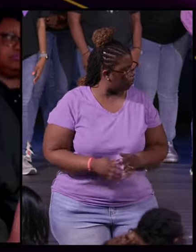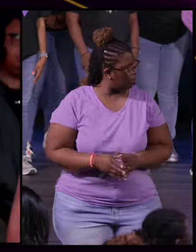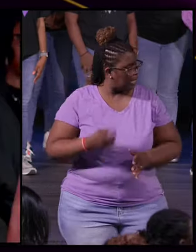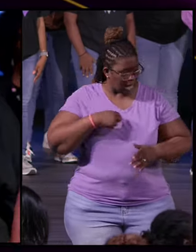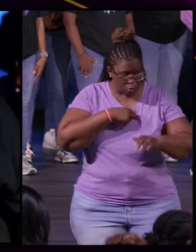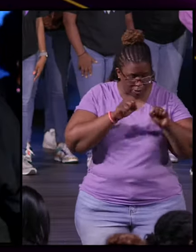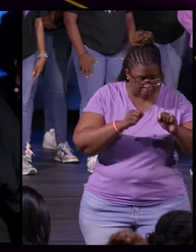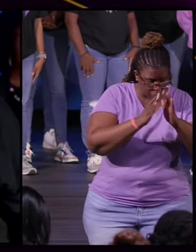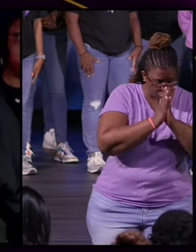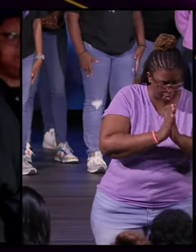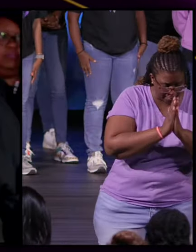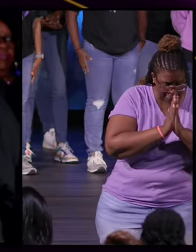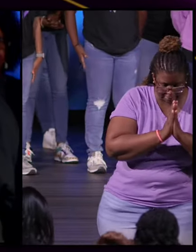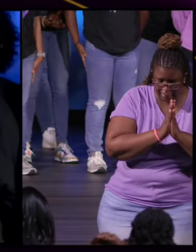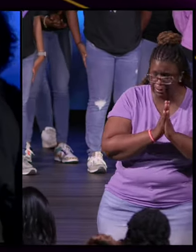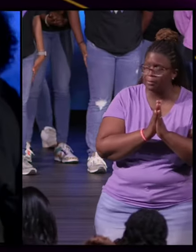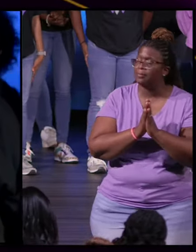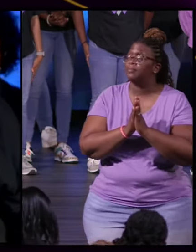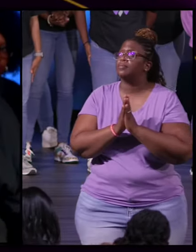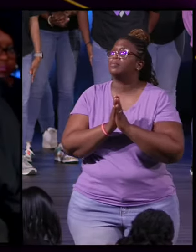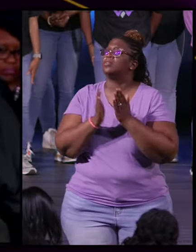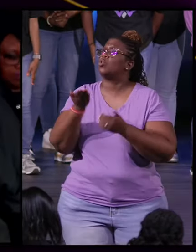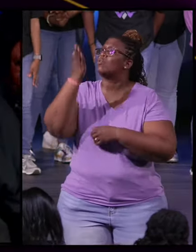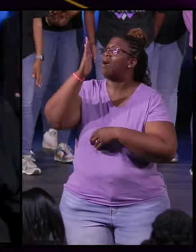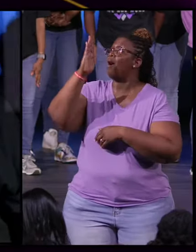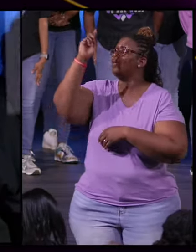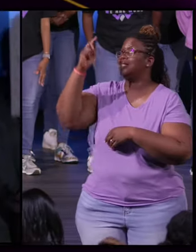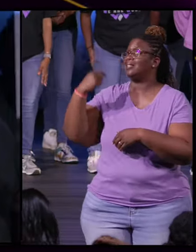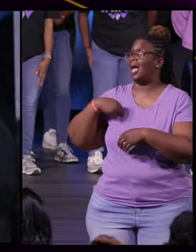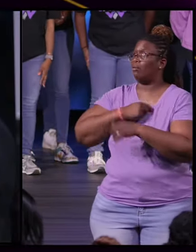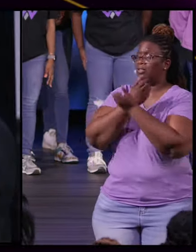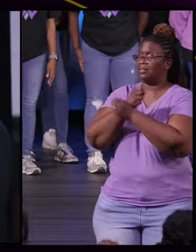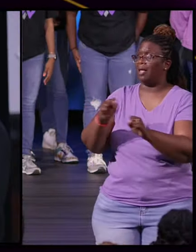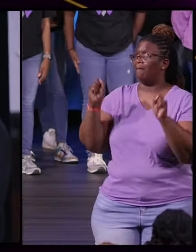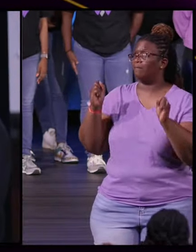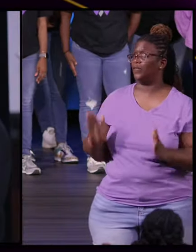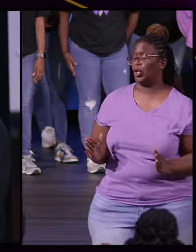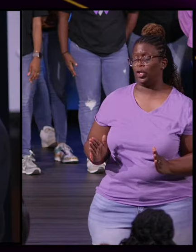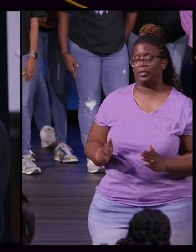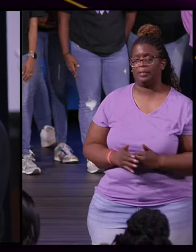pray to the God of our salvation.